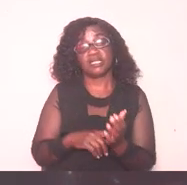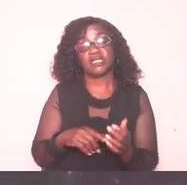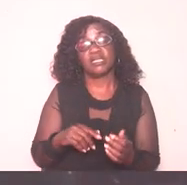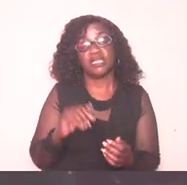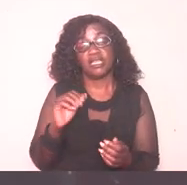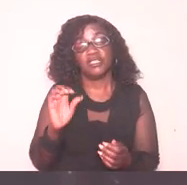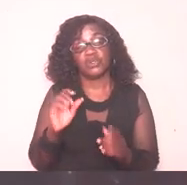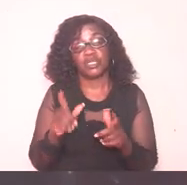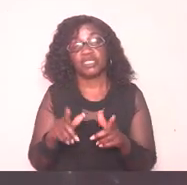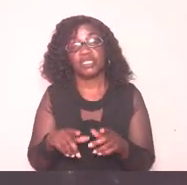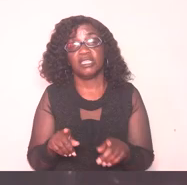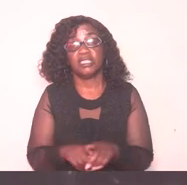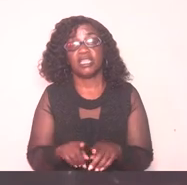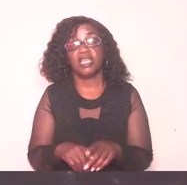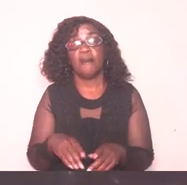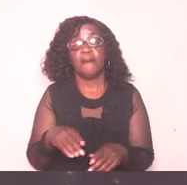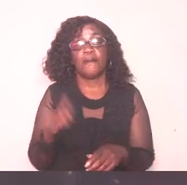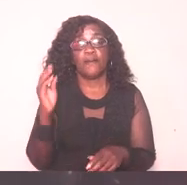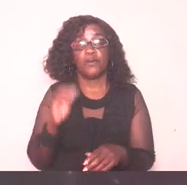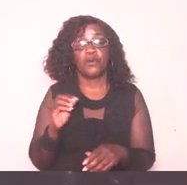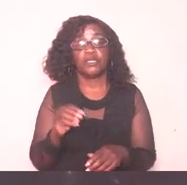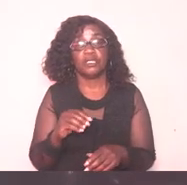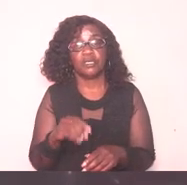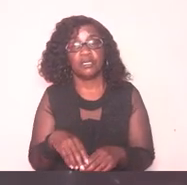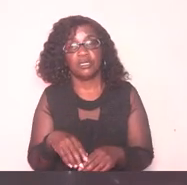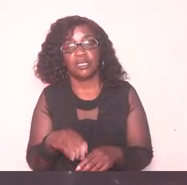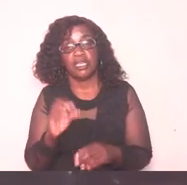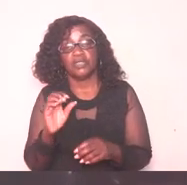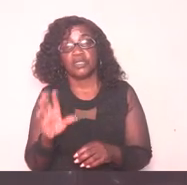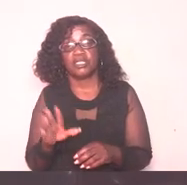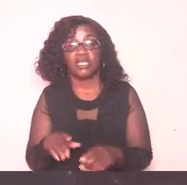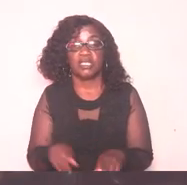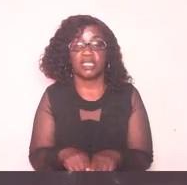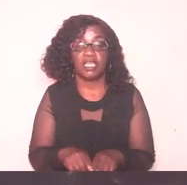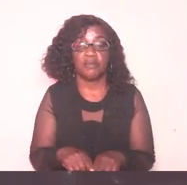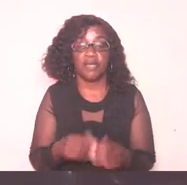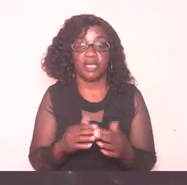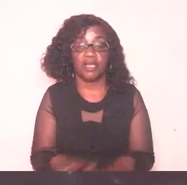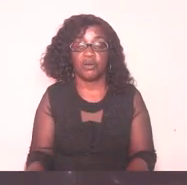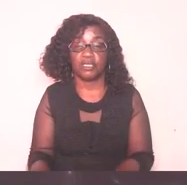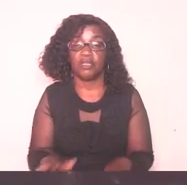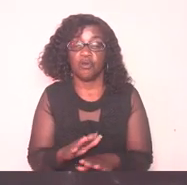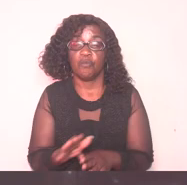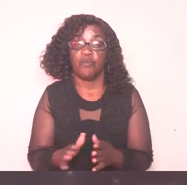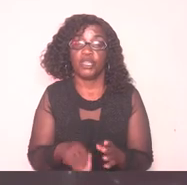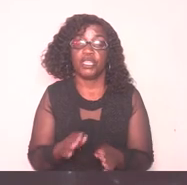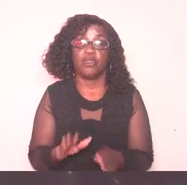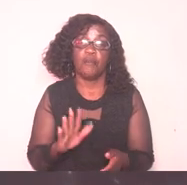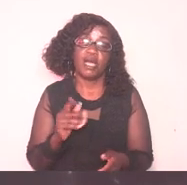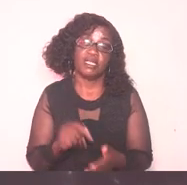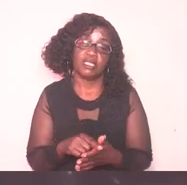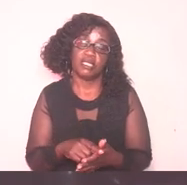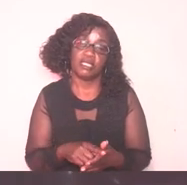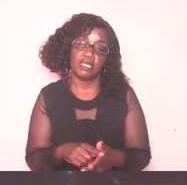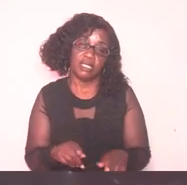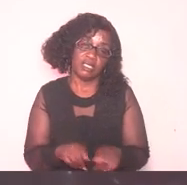If you go to high school, the best you can get from Say What is over the radio and you don't get like actual on-ground experience for these children. But two, we